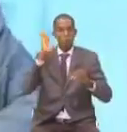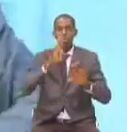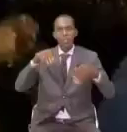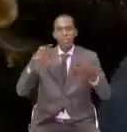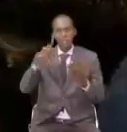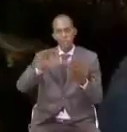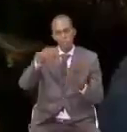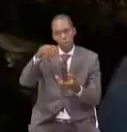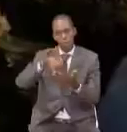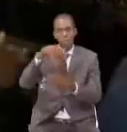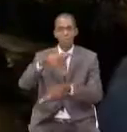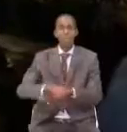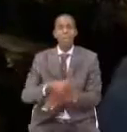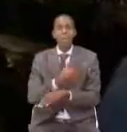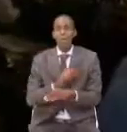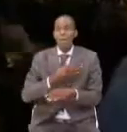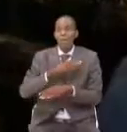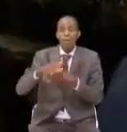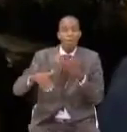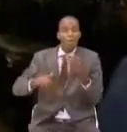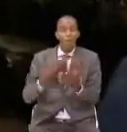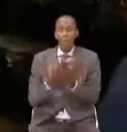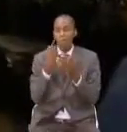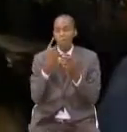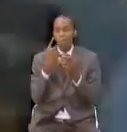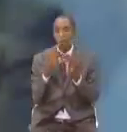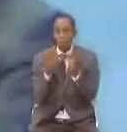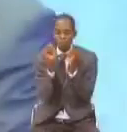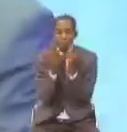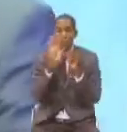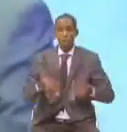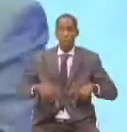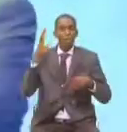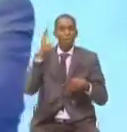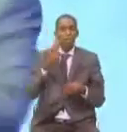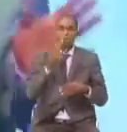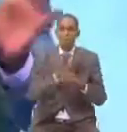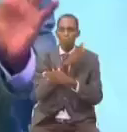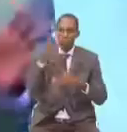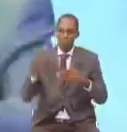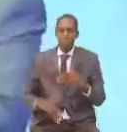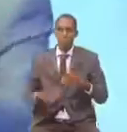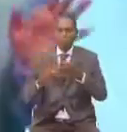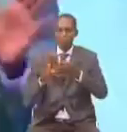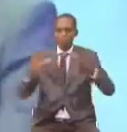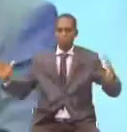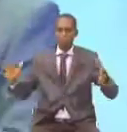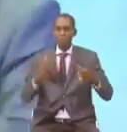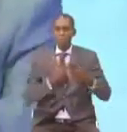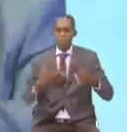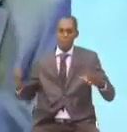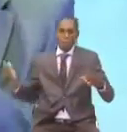you tonight. And all the bondage of your life will be totally loosed and caught